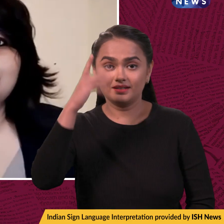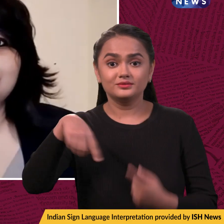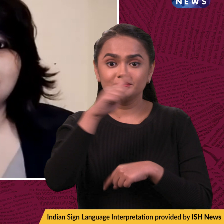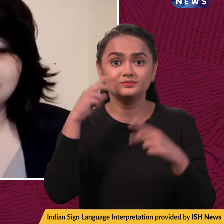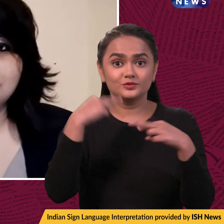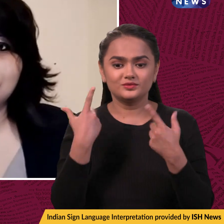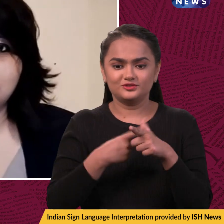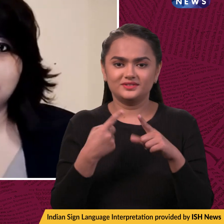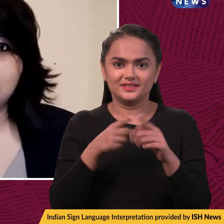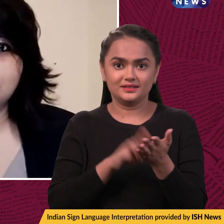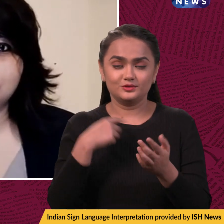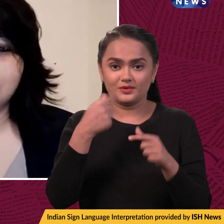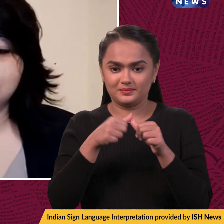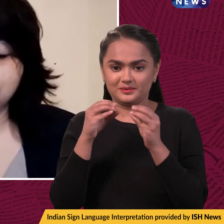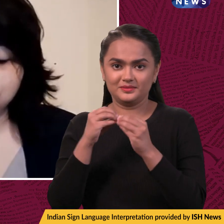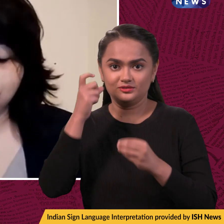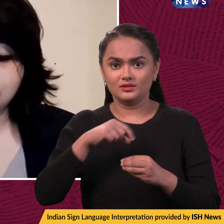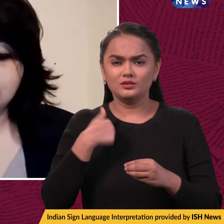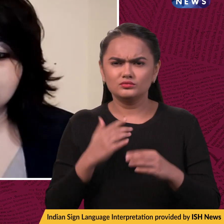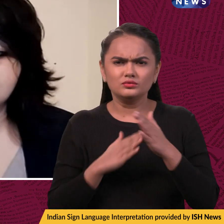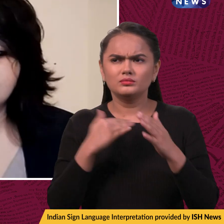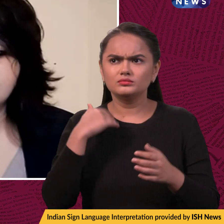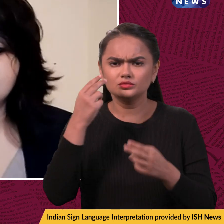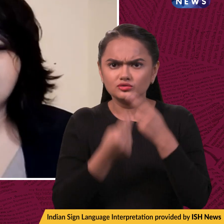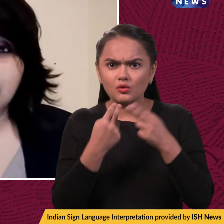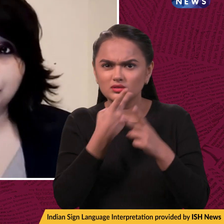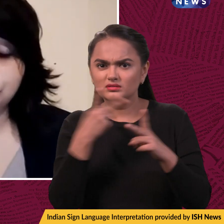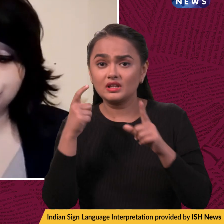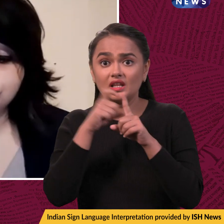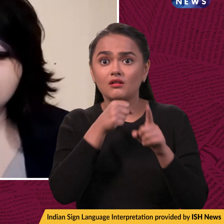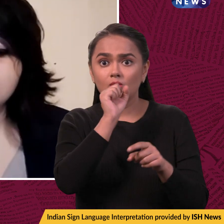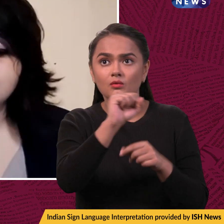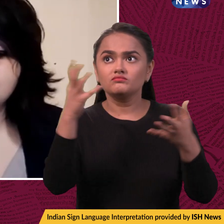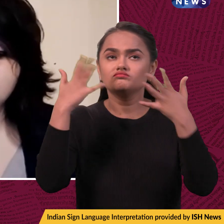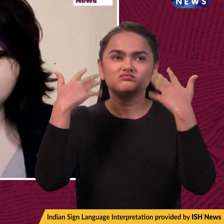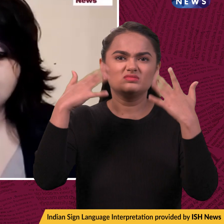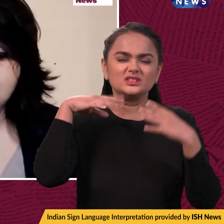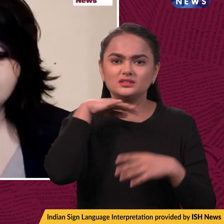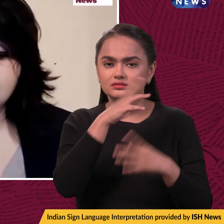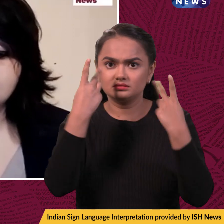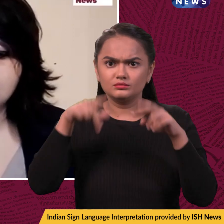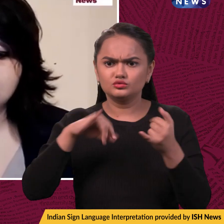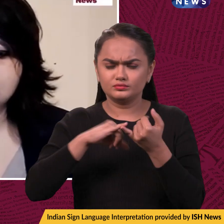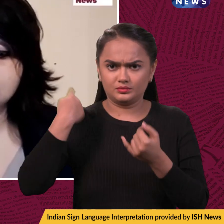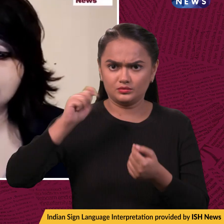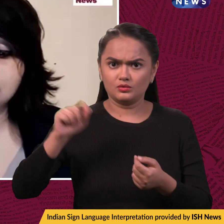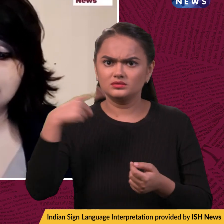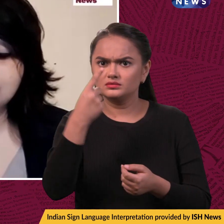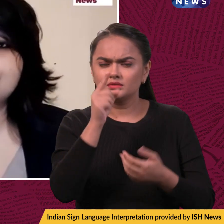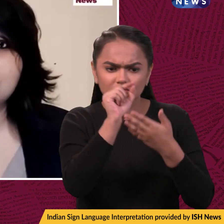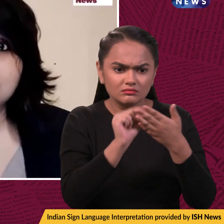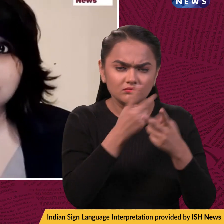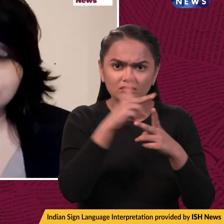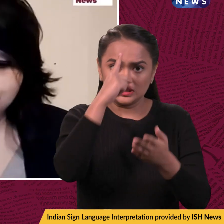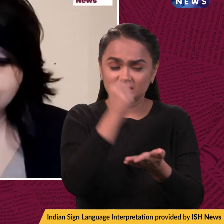Hi, you're watching Just the News. I'm Amita Balachandra. Our top story is Delhi's air pollution. The Supreme Court today has asked the centre and concerned